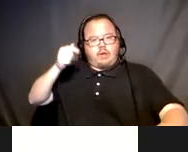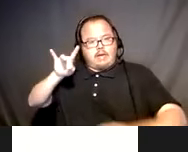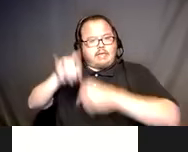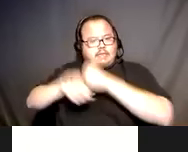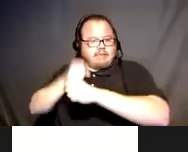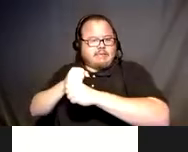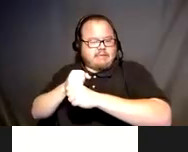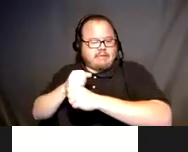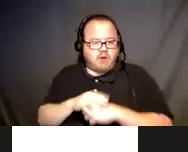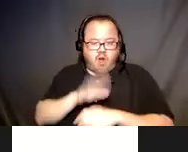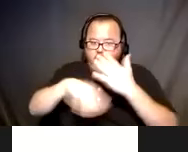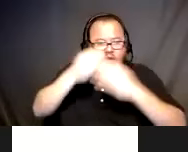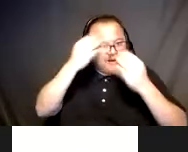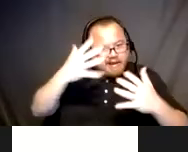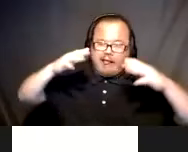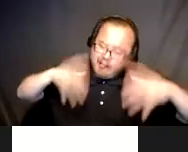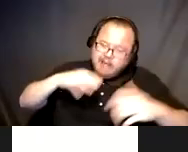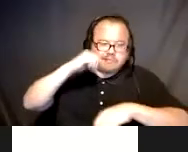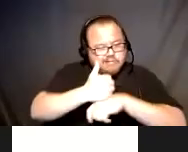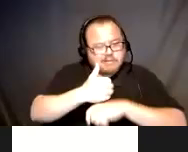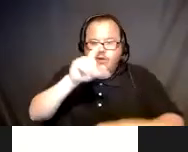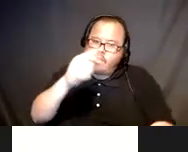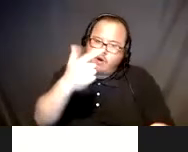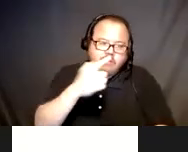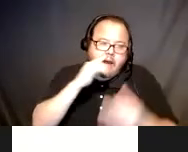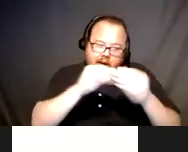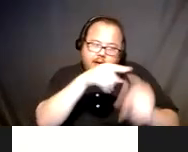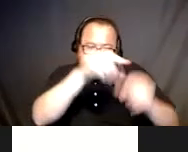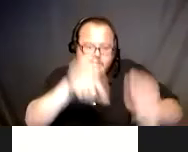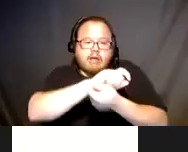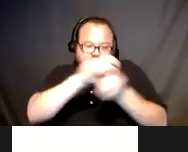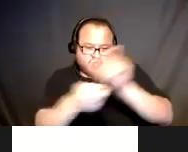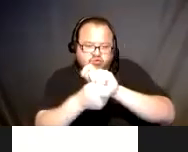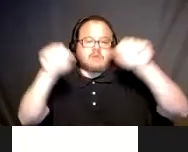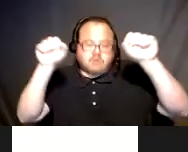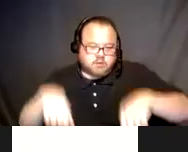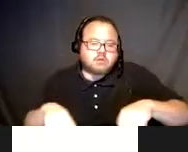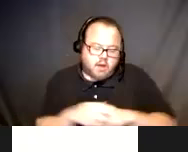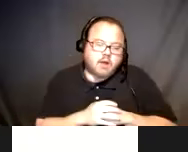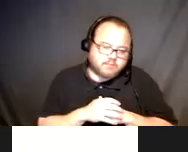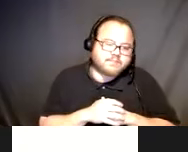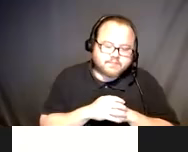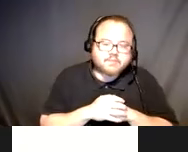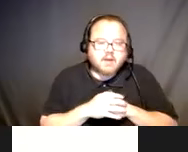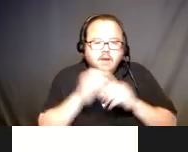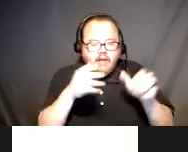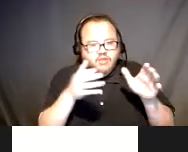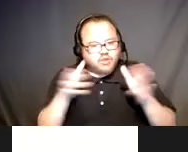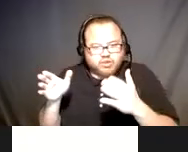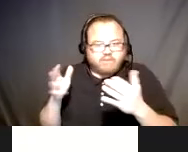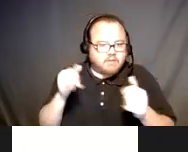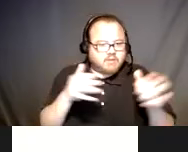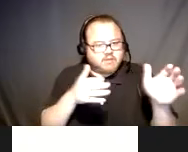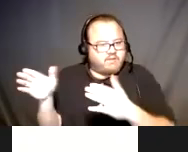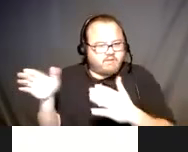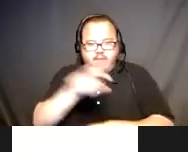don't have all the data yet for 2021, so these proportions could change. And it could shift totally back to